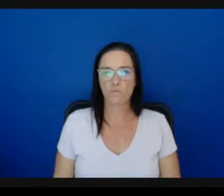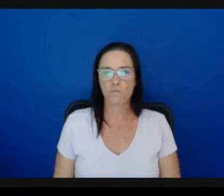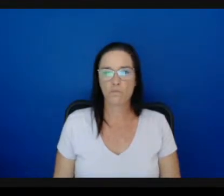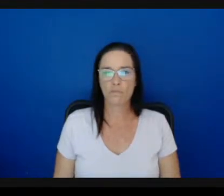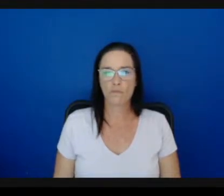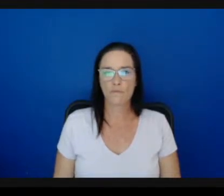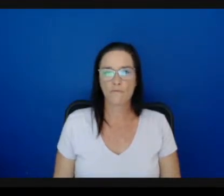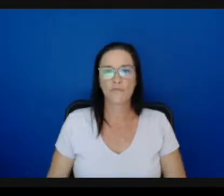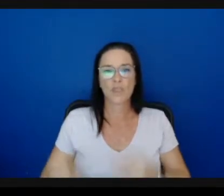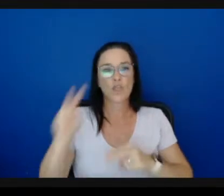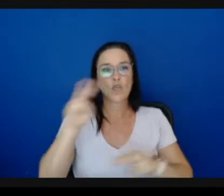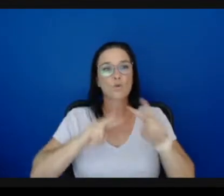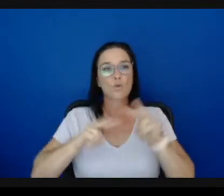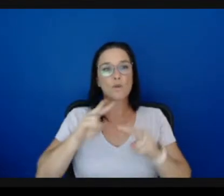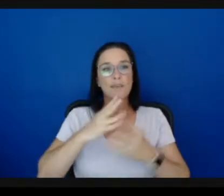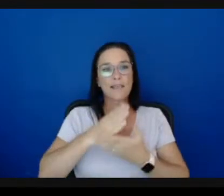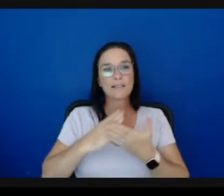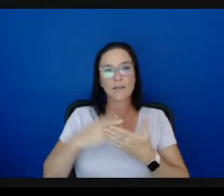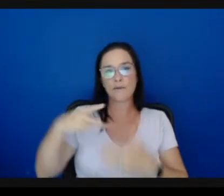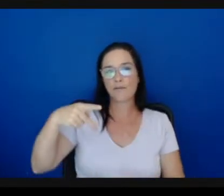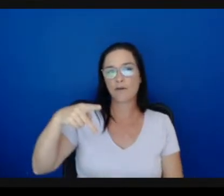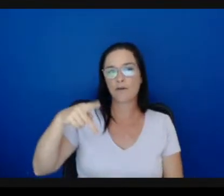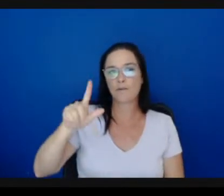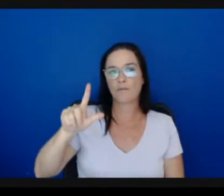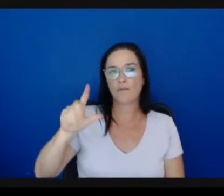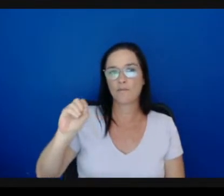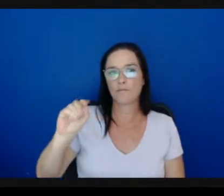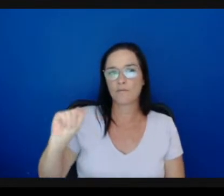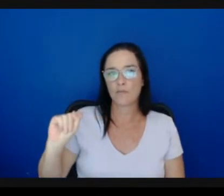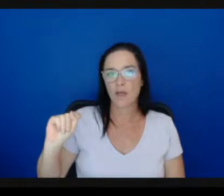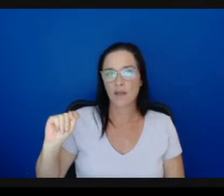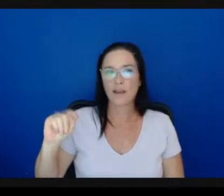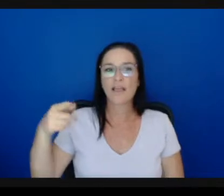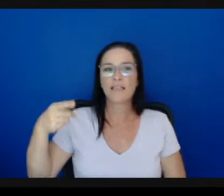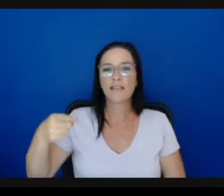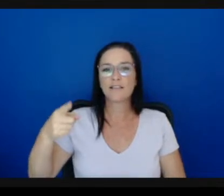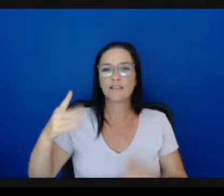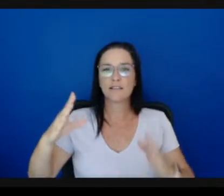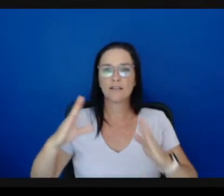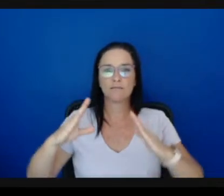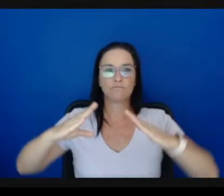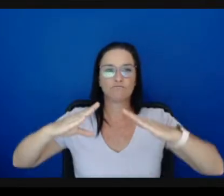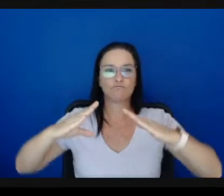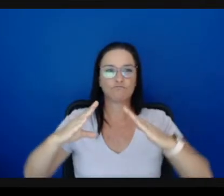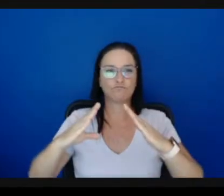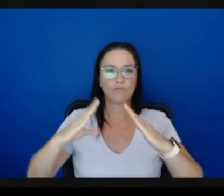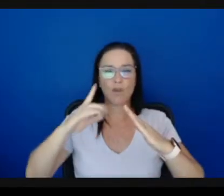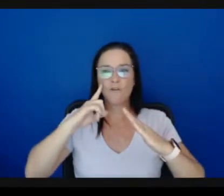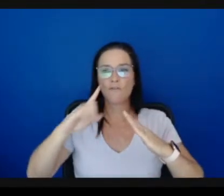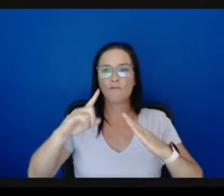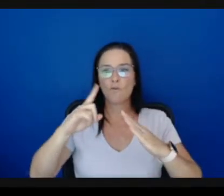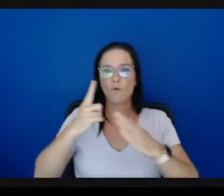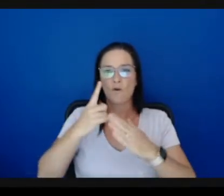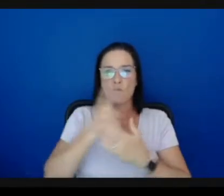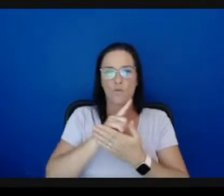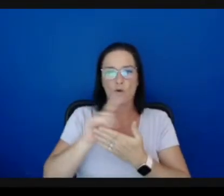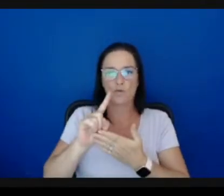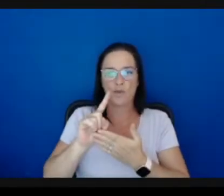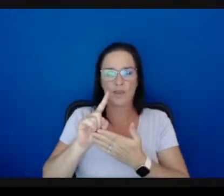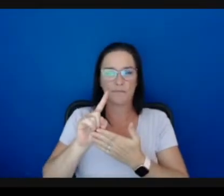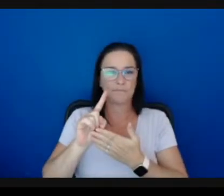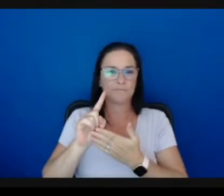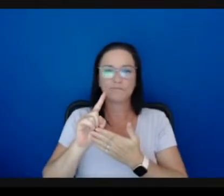So looking at some of our plots, here is a tilt for the last week. And we have really not